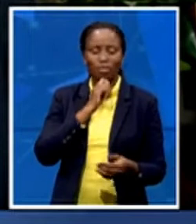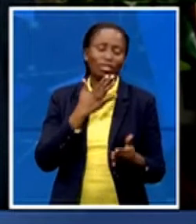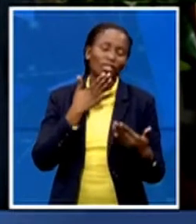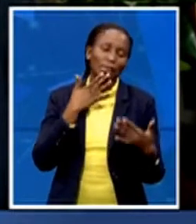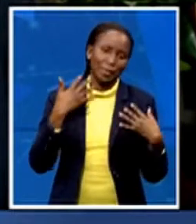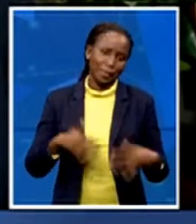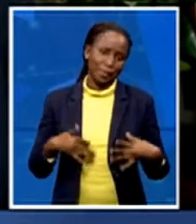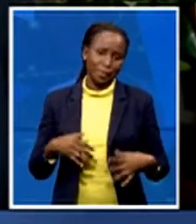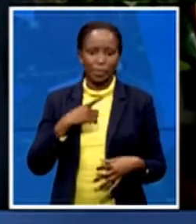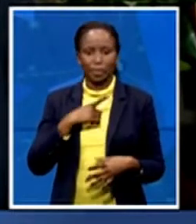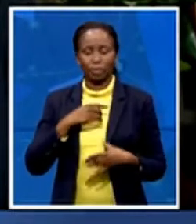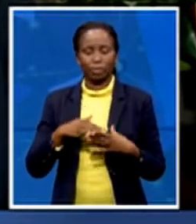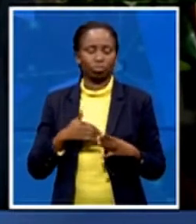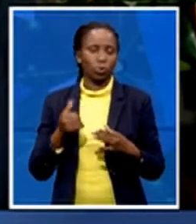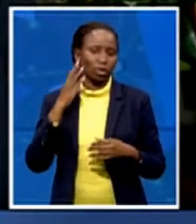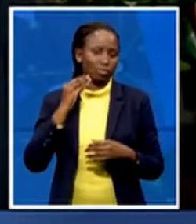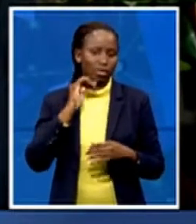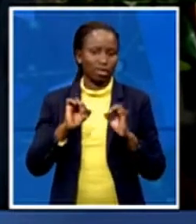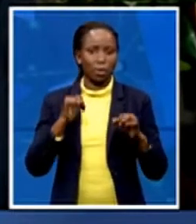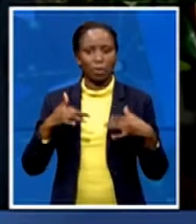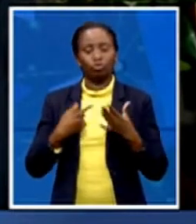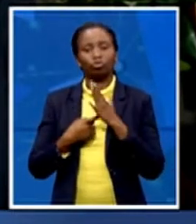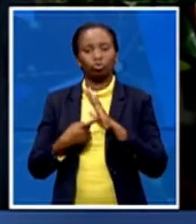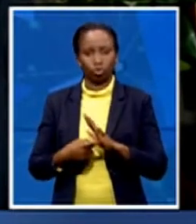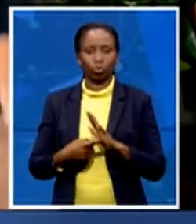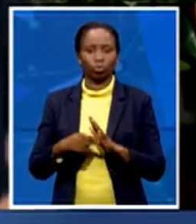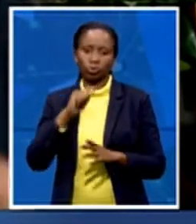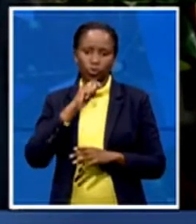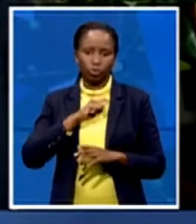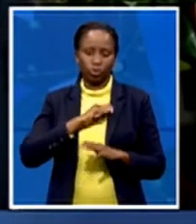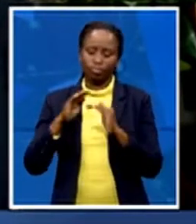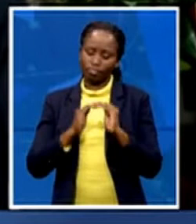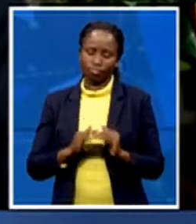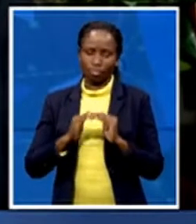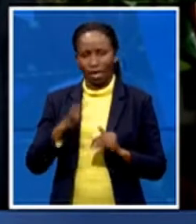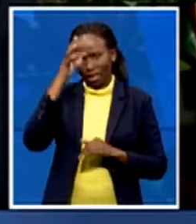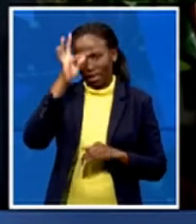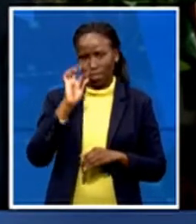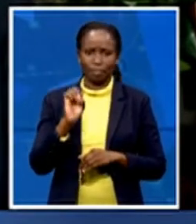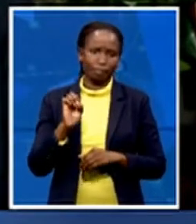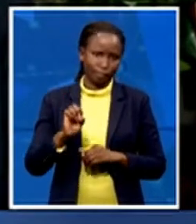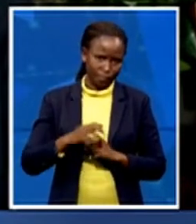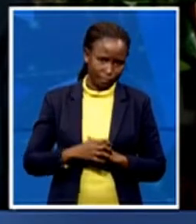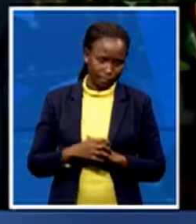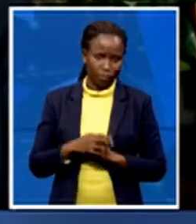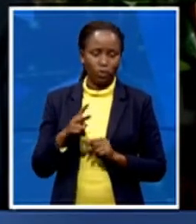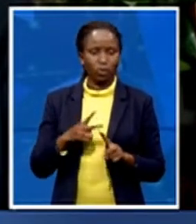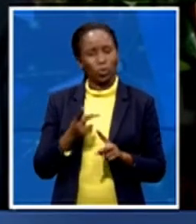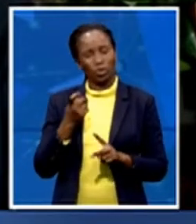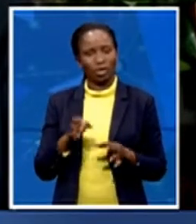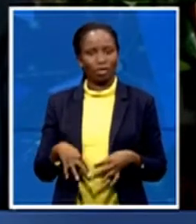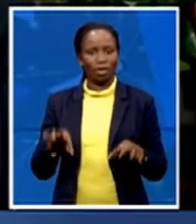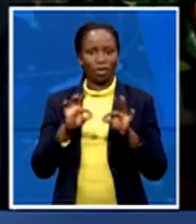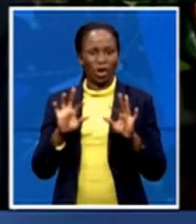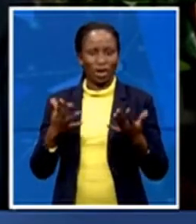it shows that as a government, we're a caring government. One of our values, and you can feel it, it is lived through those frontline staff. And I want to say to you, thank